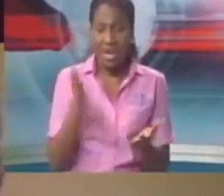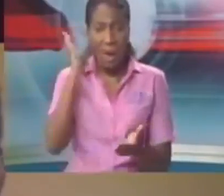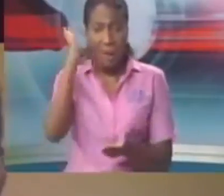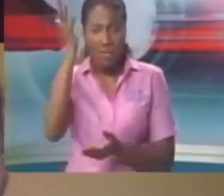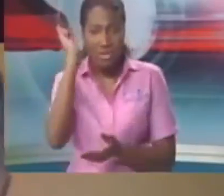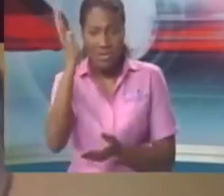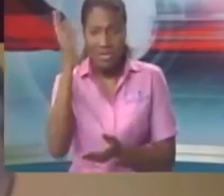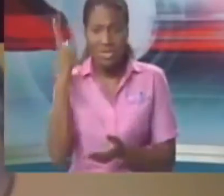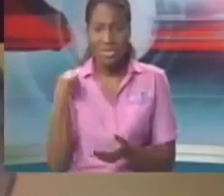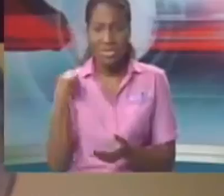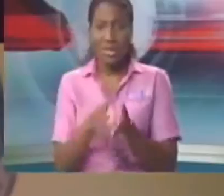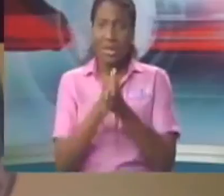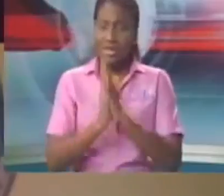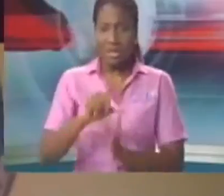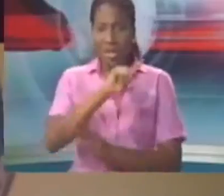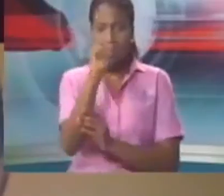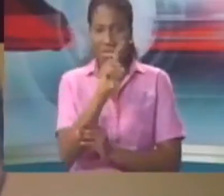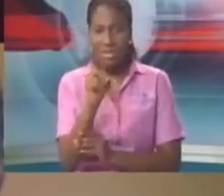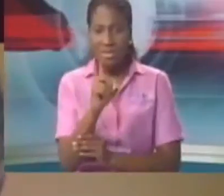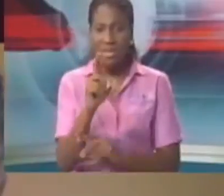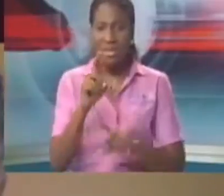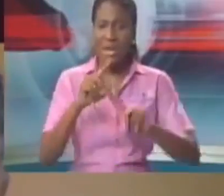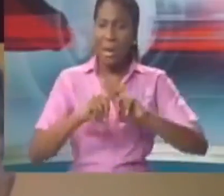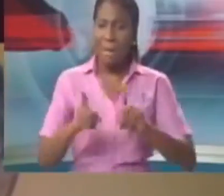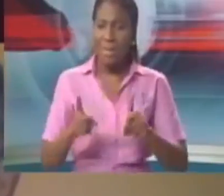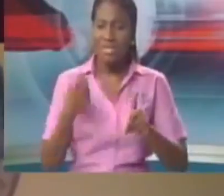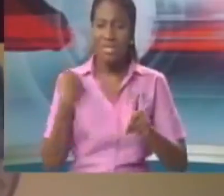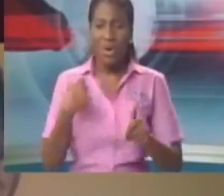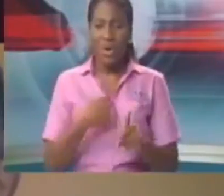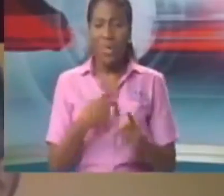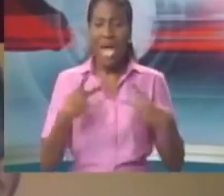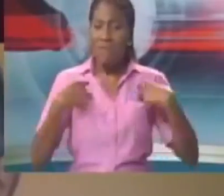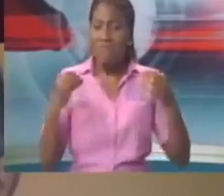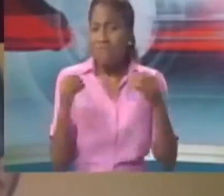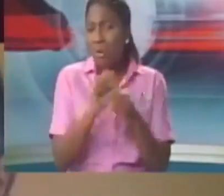but we find that we too are constrained. And Matt did send